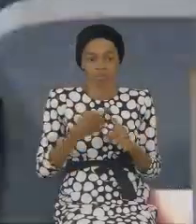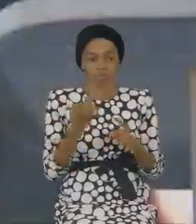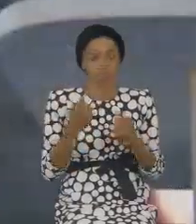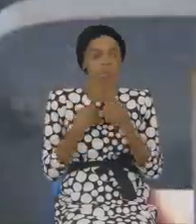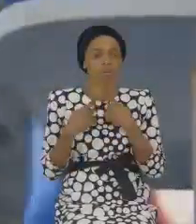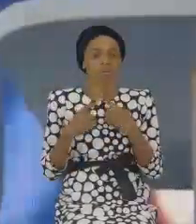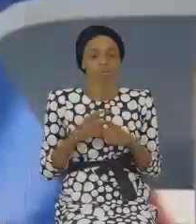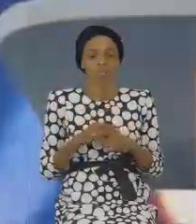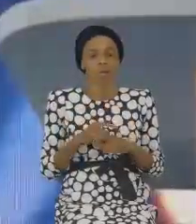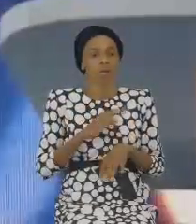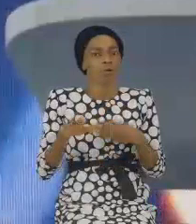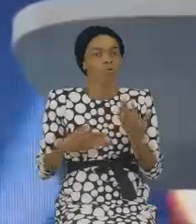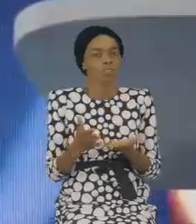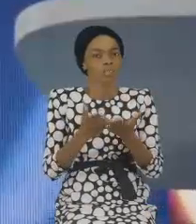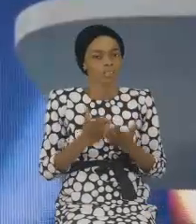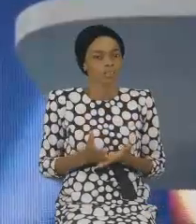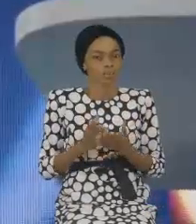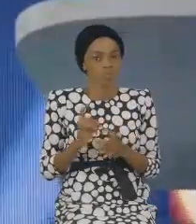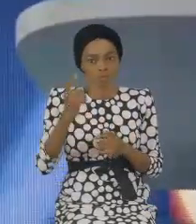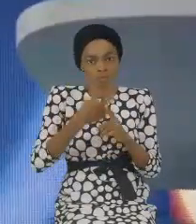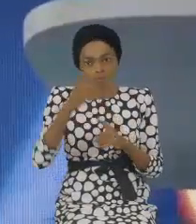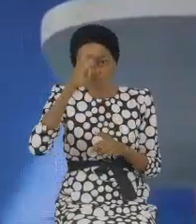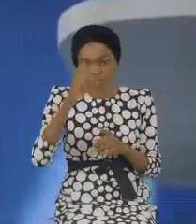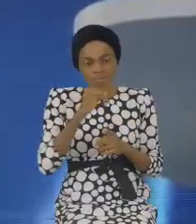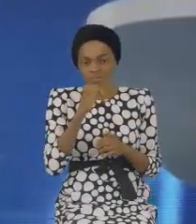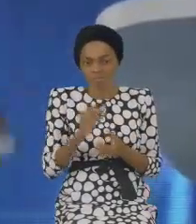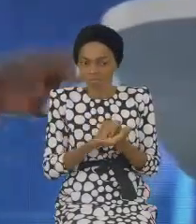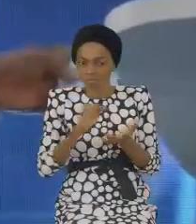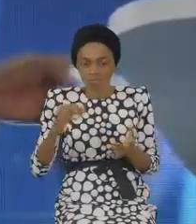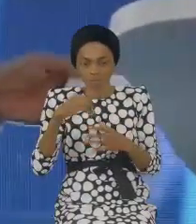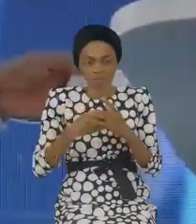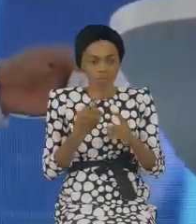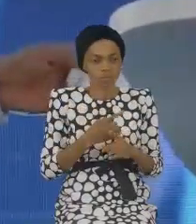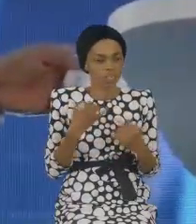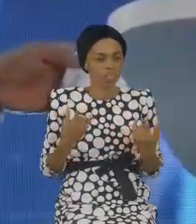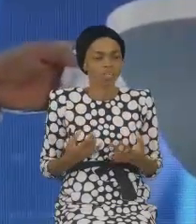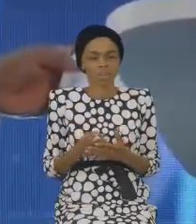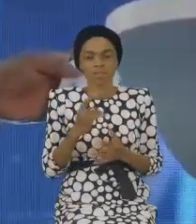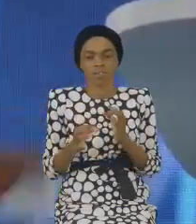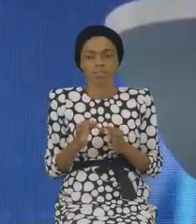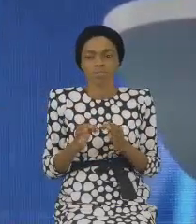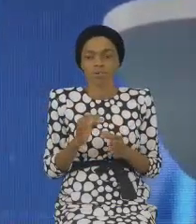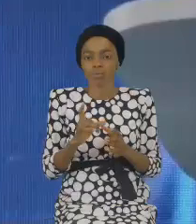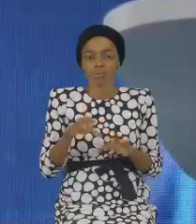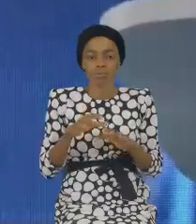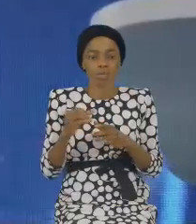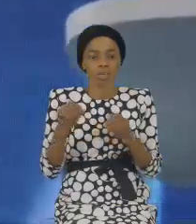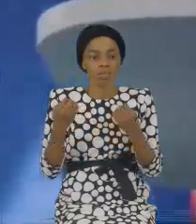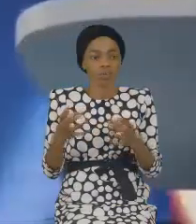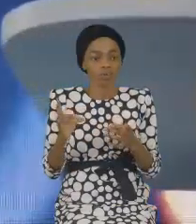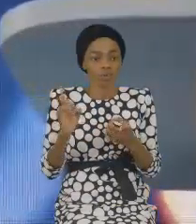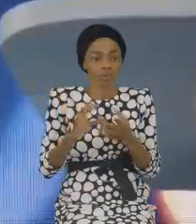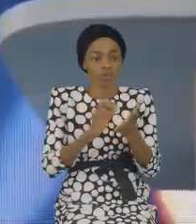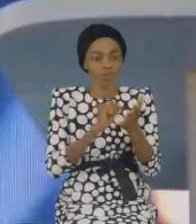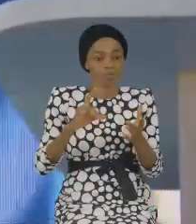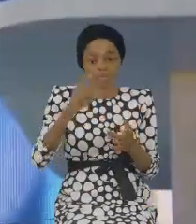them. The preaching did not do enough for them to cut them away from the lust of Egypt. But while